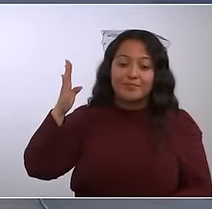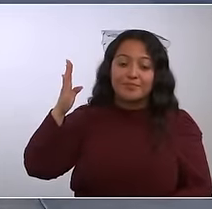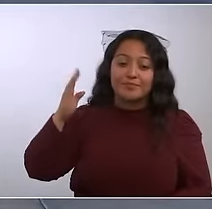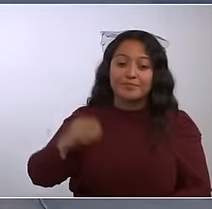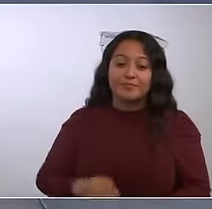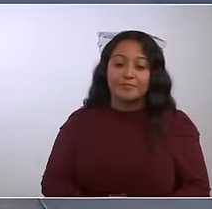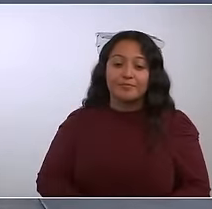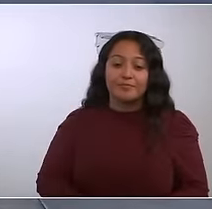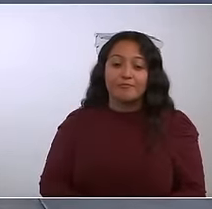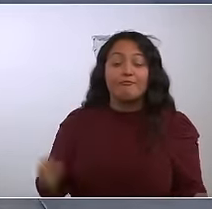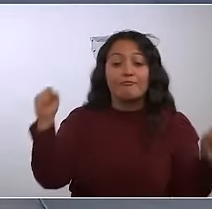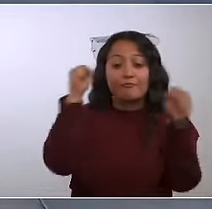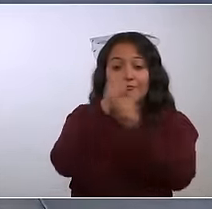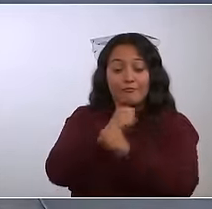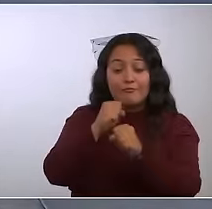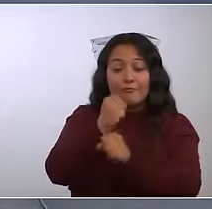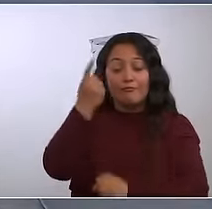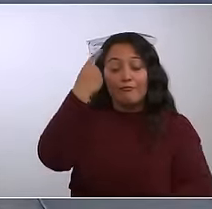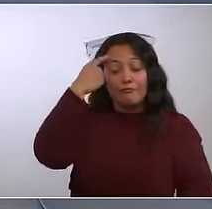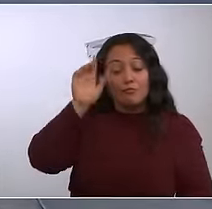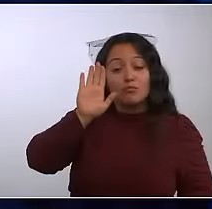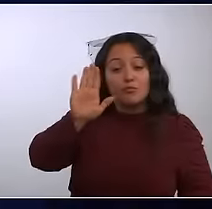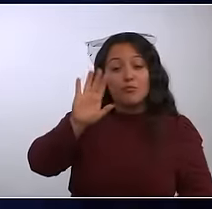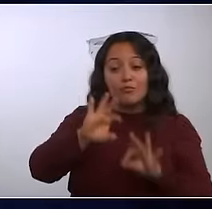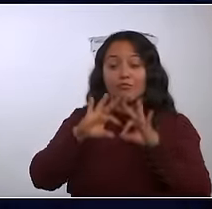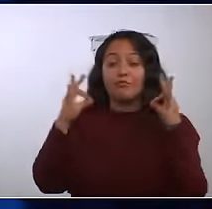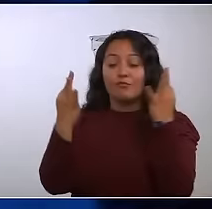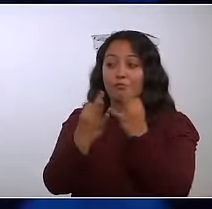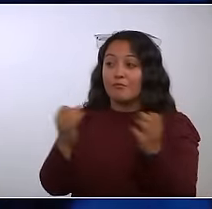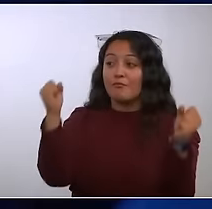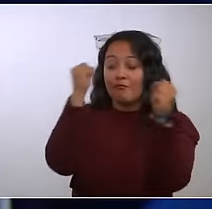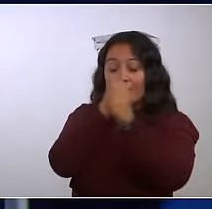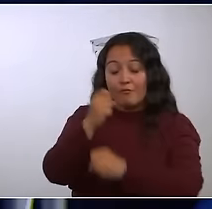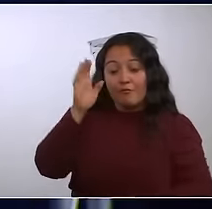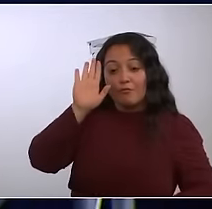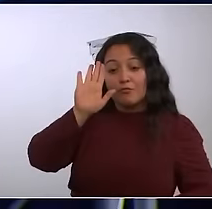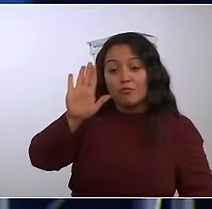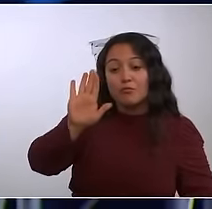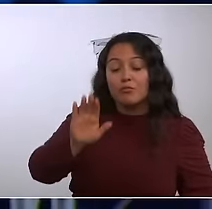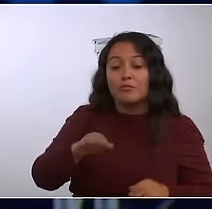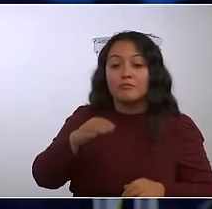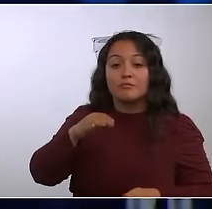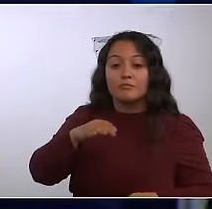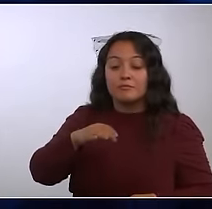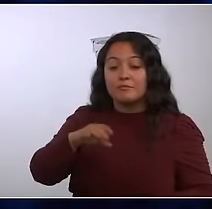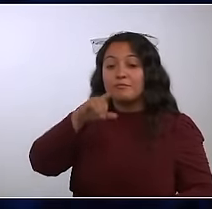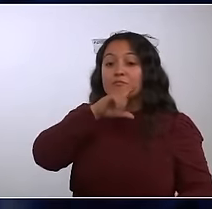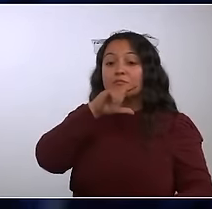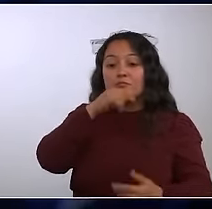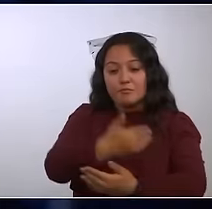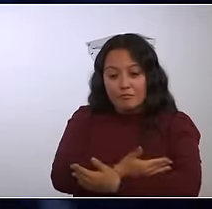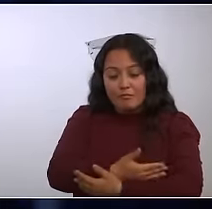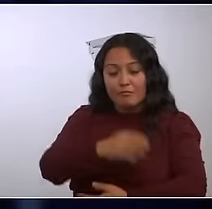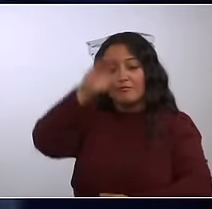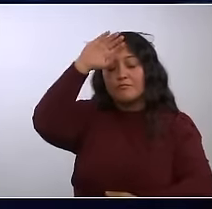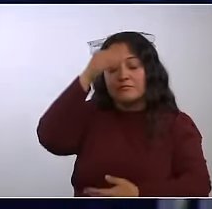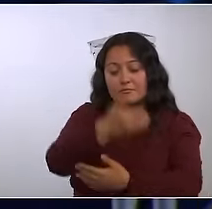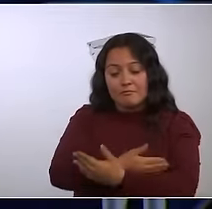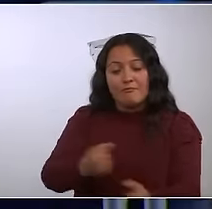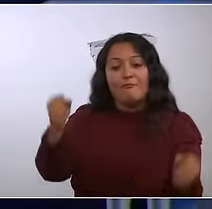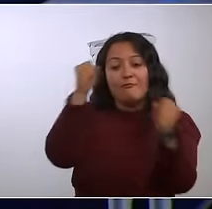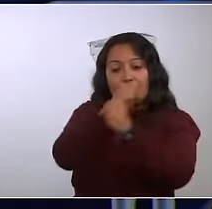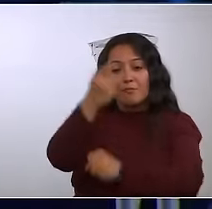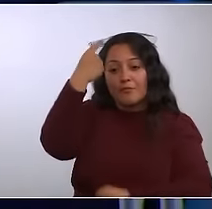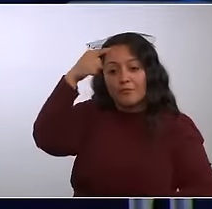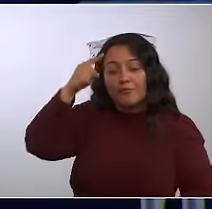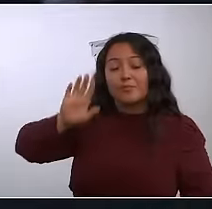And fight for your families. Y pelea por tus fight familias. For your sons. Pelea por tus fight hijos. For your daughters. Pelea por tus hijas. Fight for your